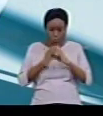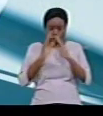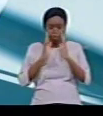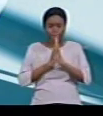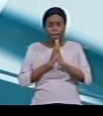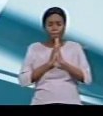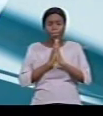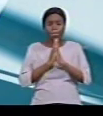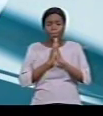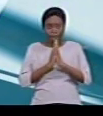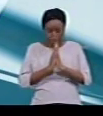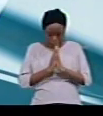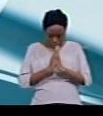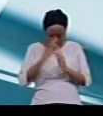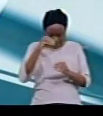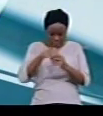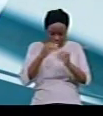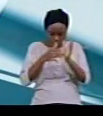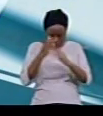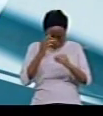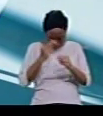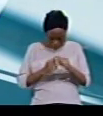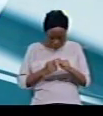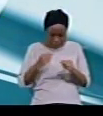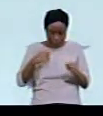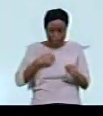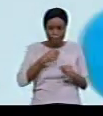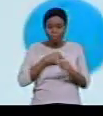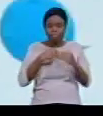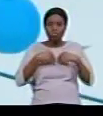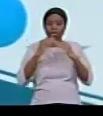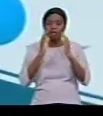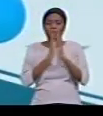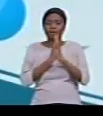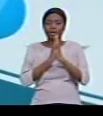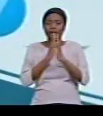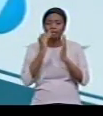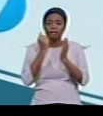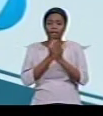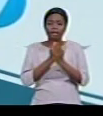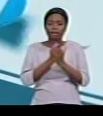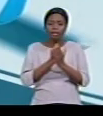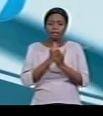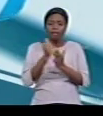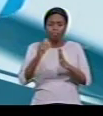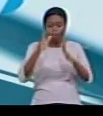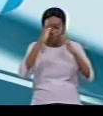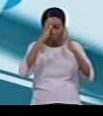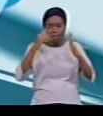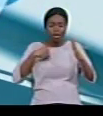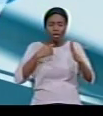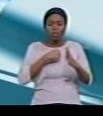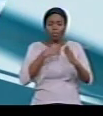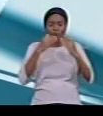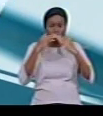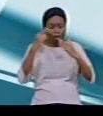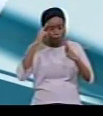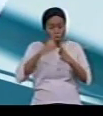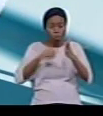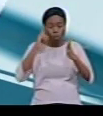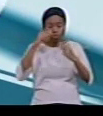hear you. In Jesus' name, we are prayed. Father, we thank you for what you have